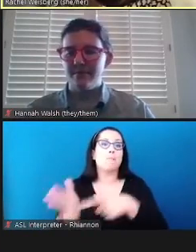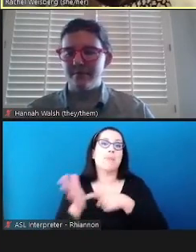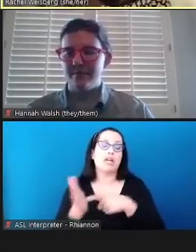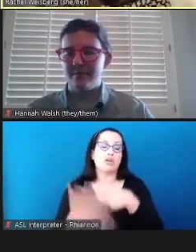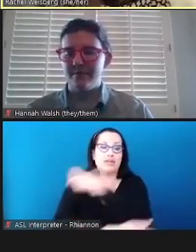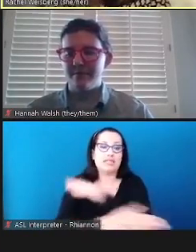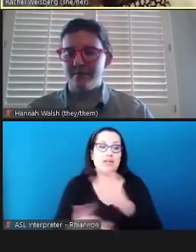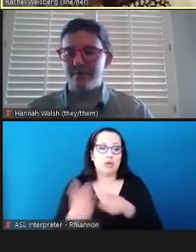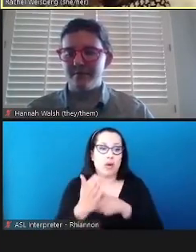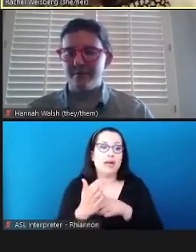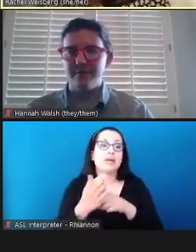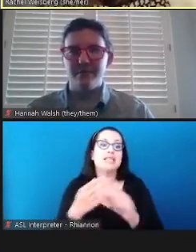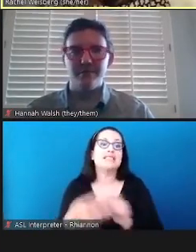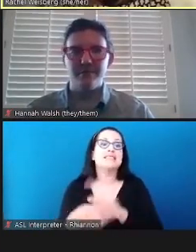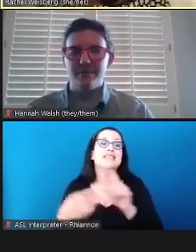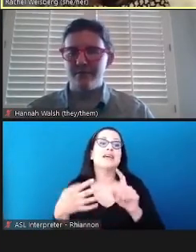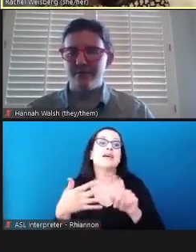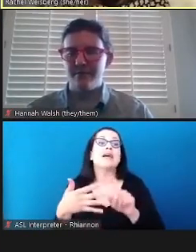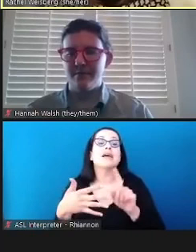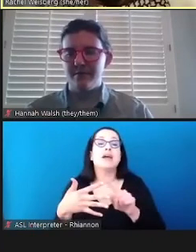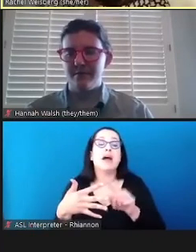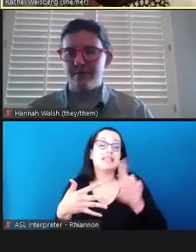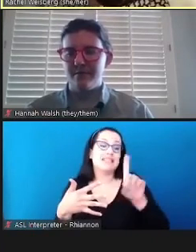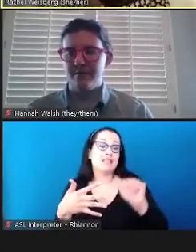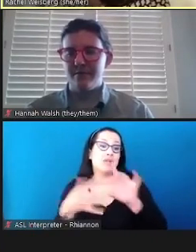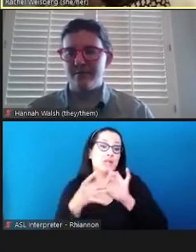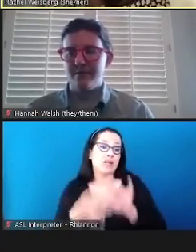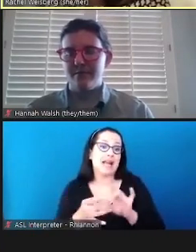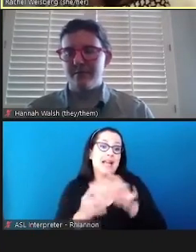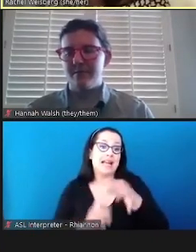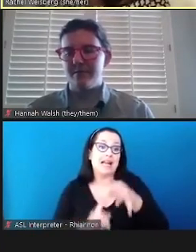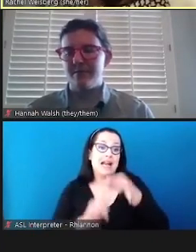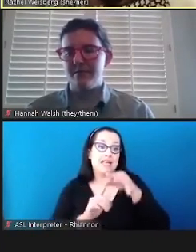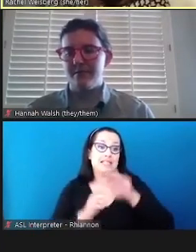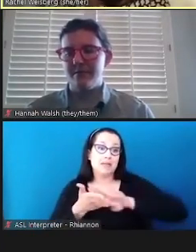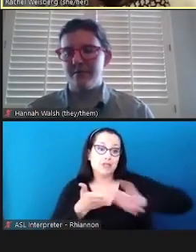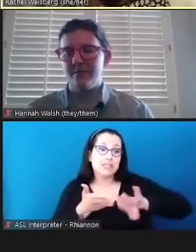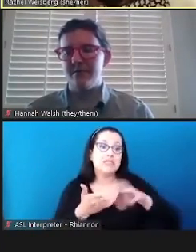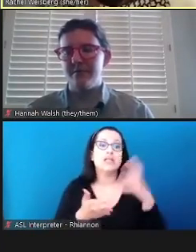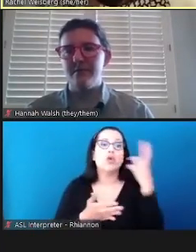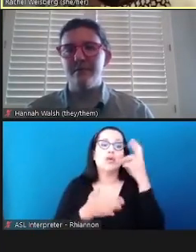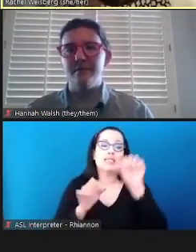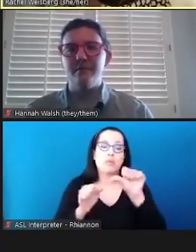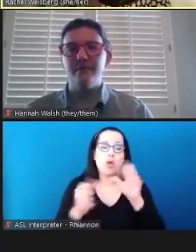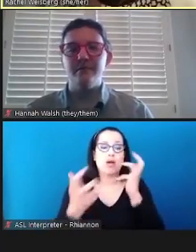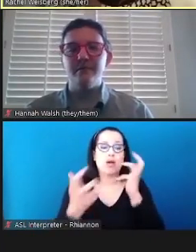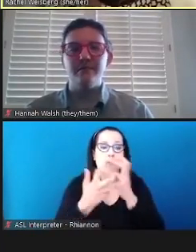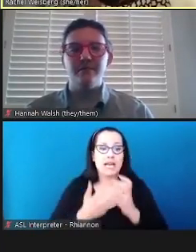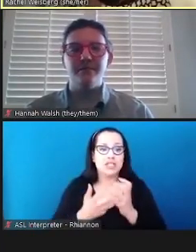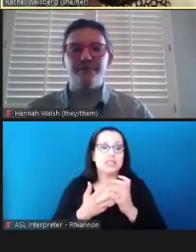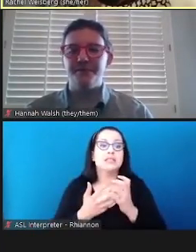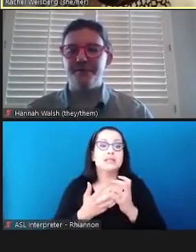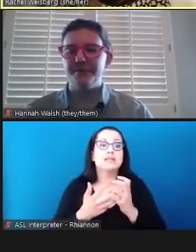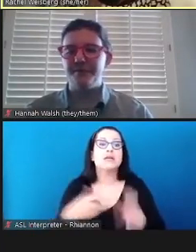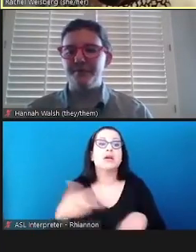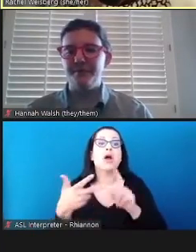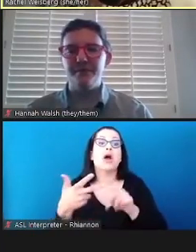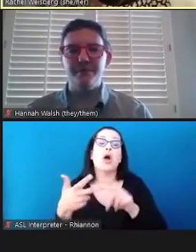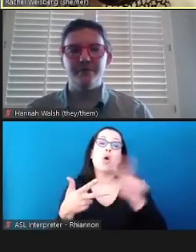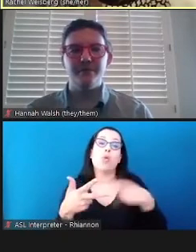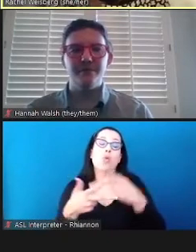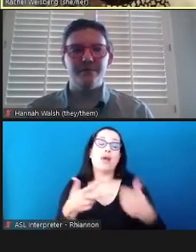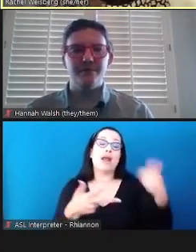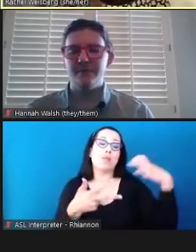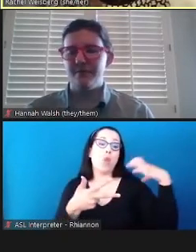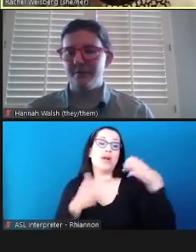requirements, disability-related exceptions to those requirements and reasonable accommodations, when an employer can ask about